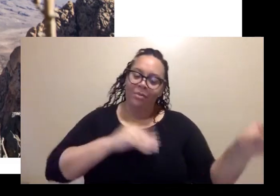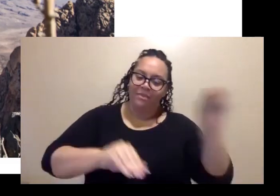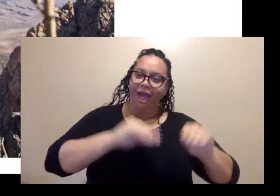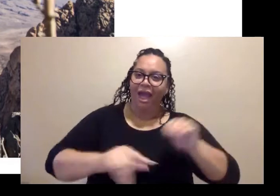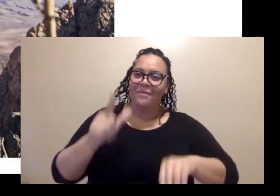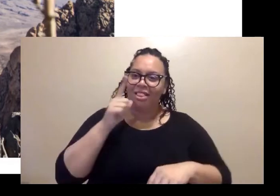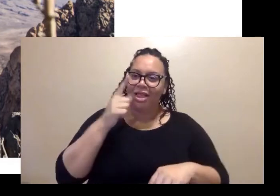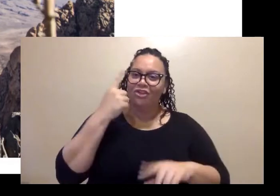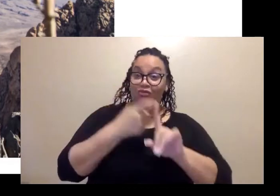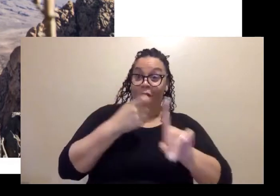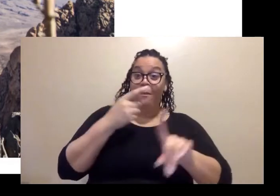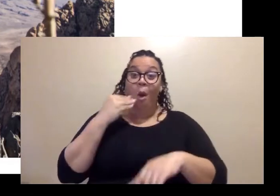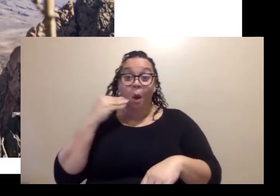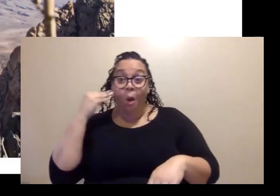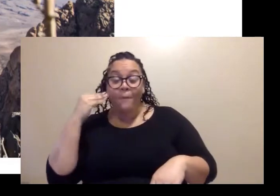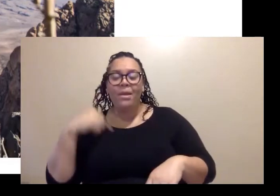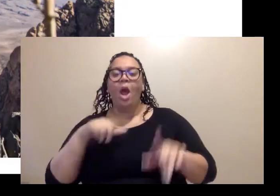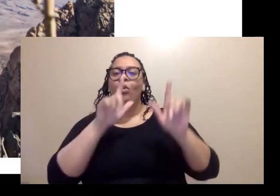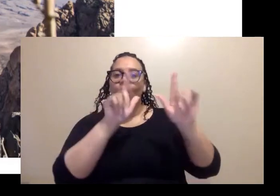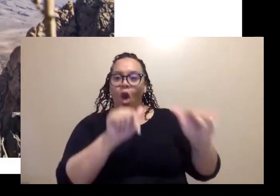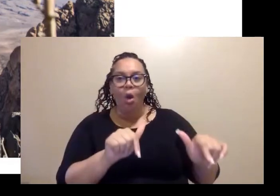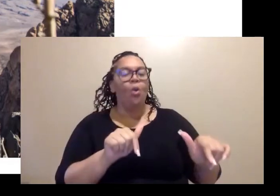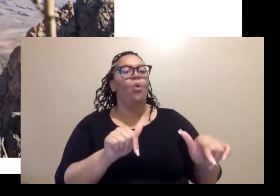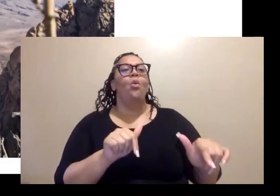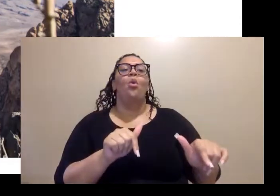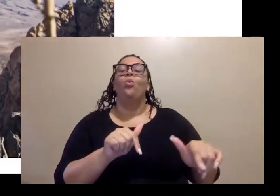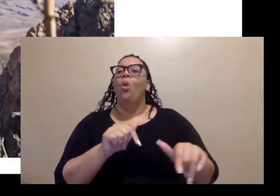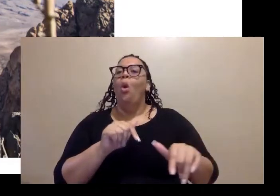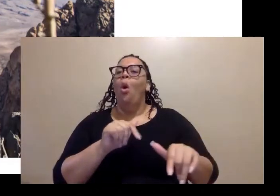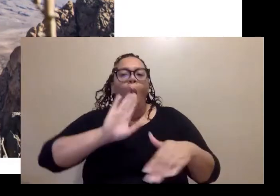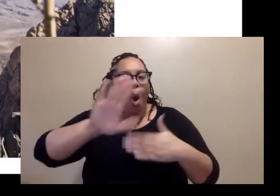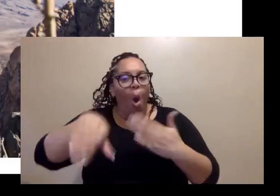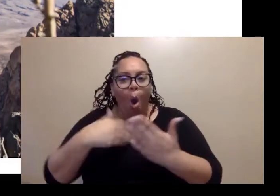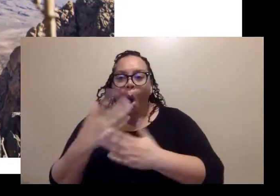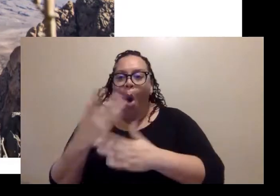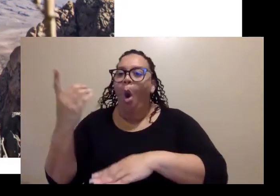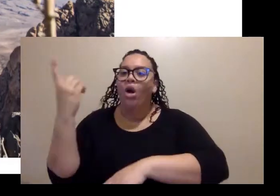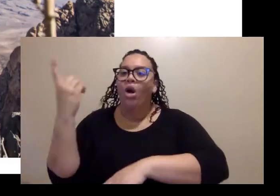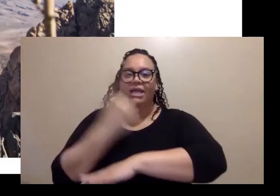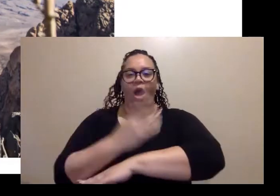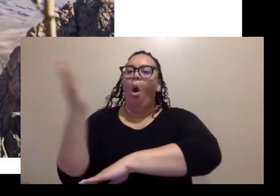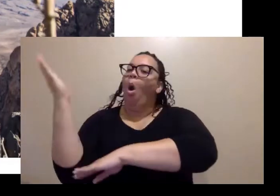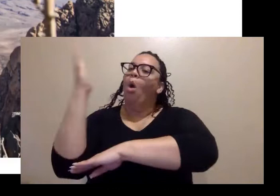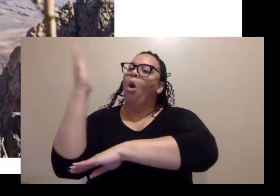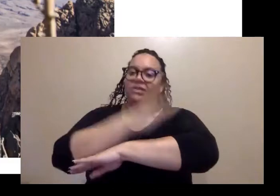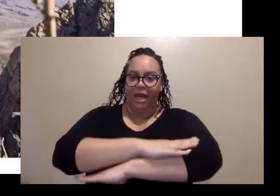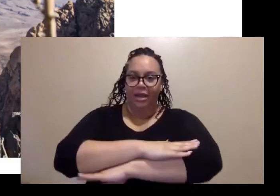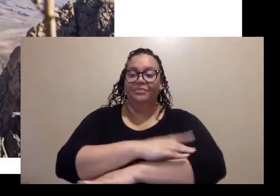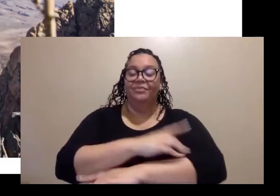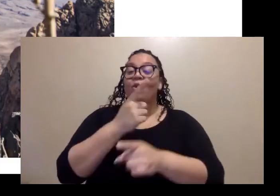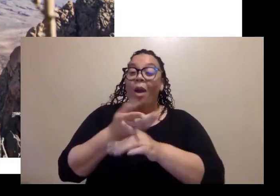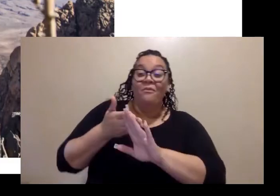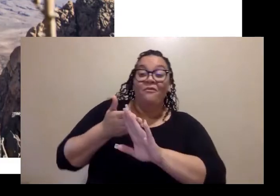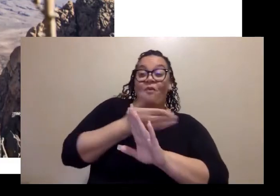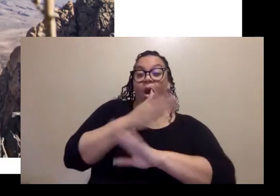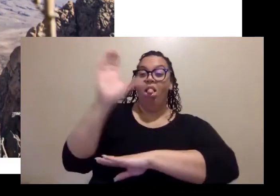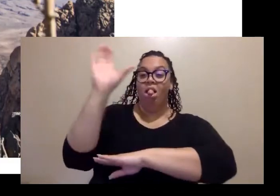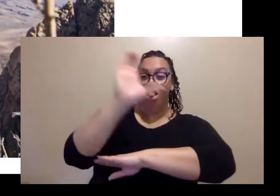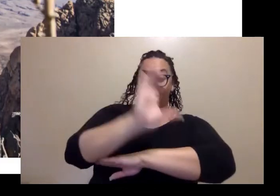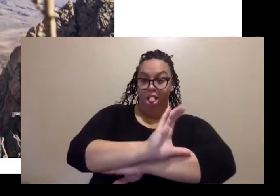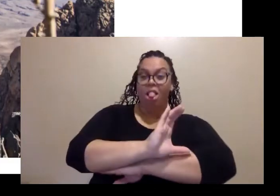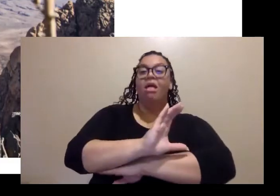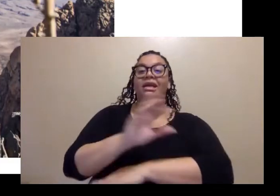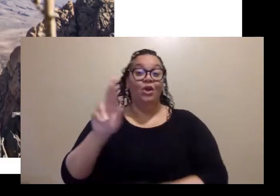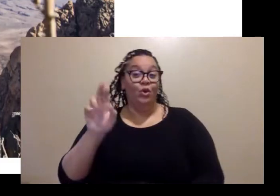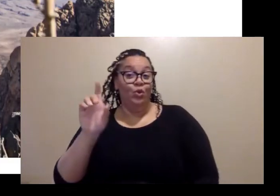would go and spend the whole day right before sundown at Red Rock. And